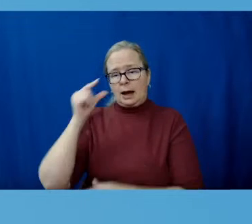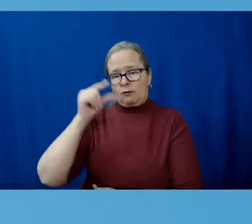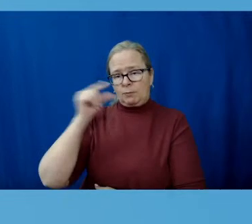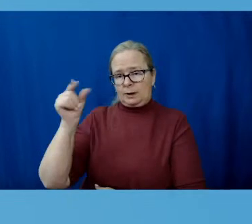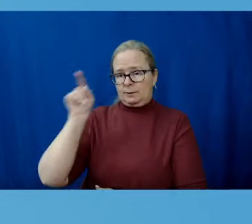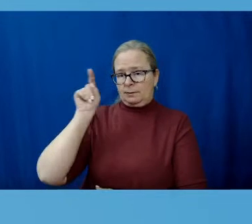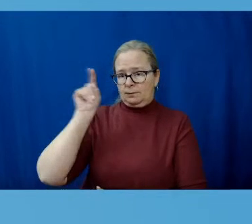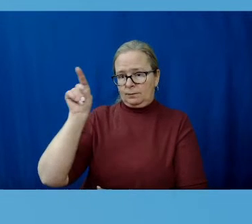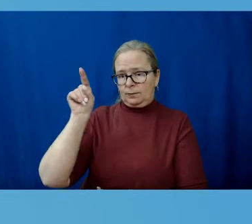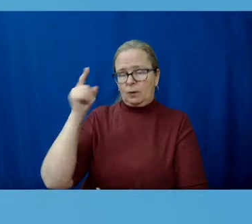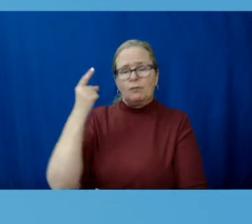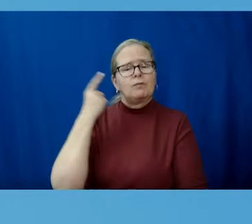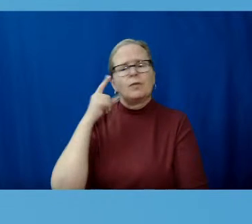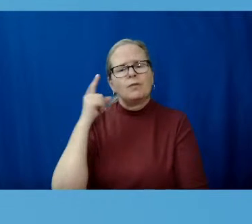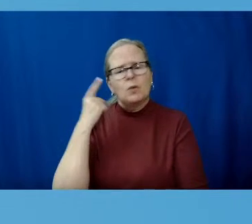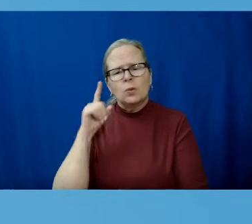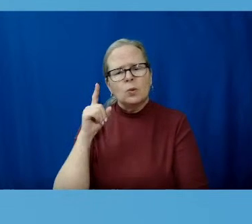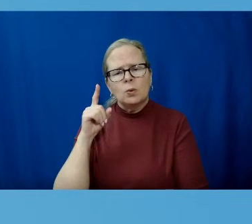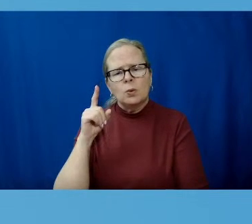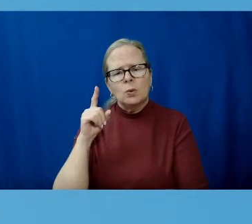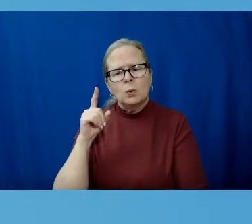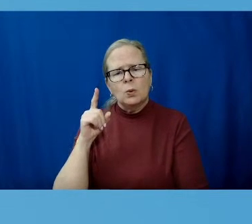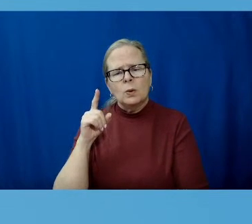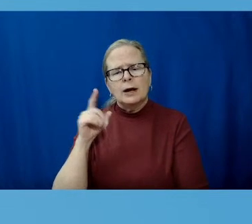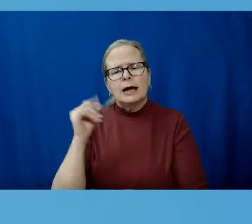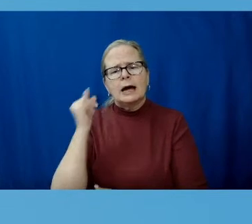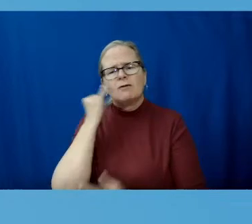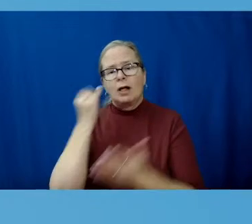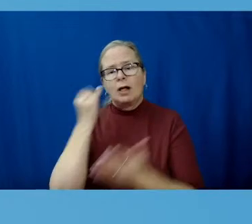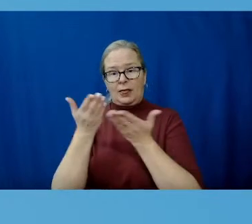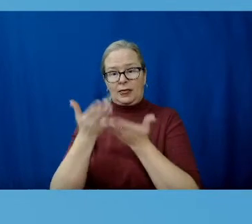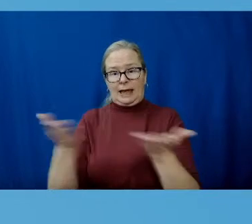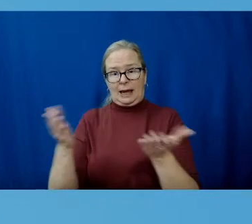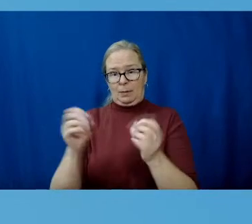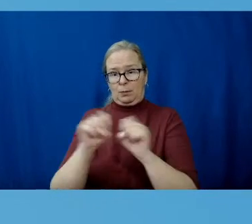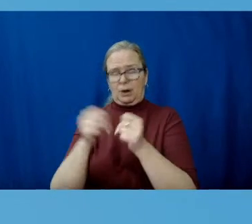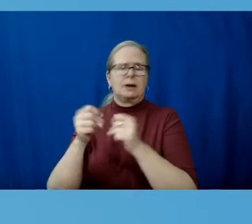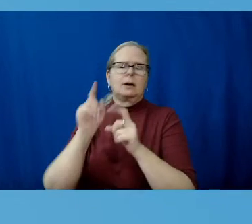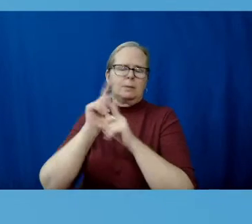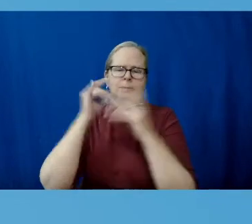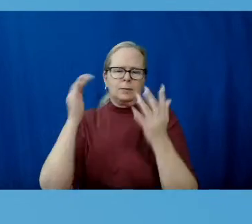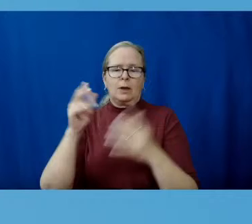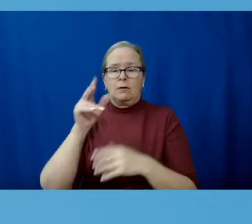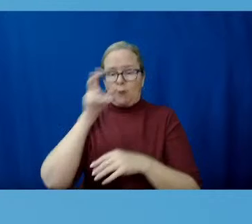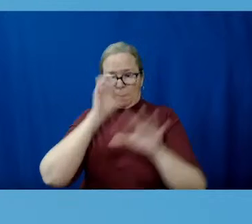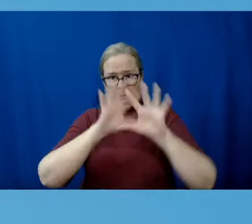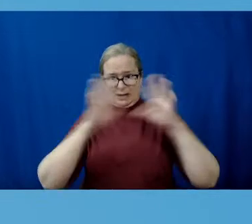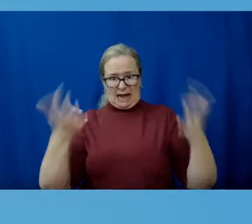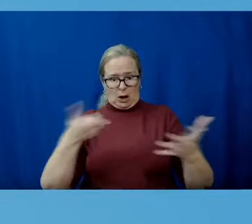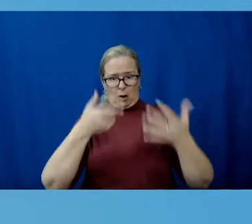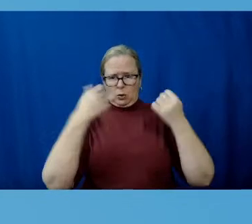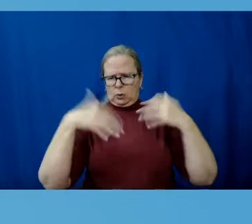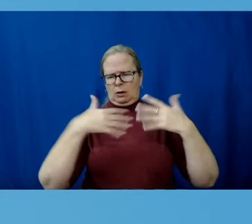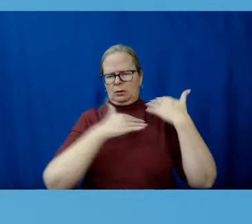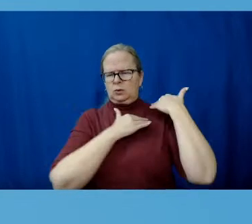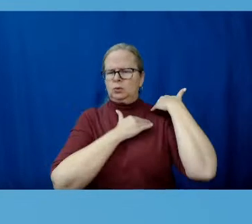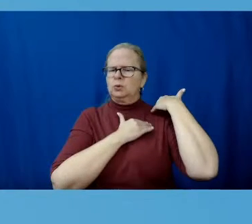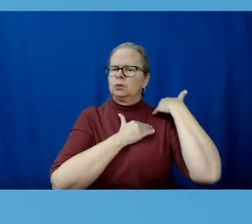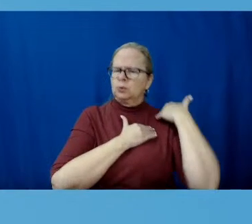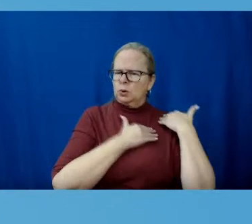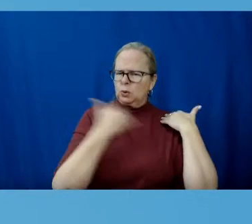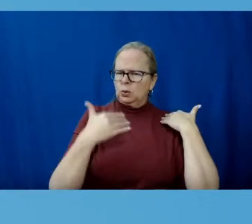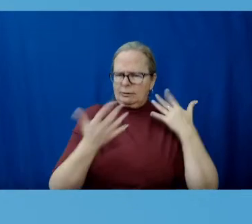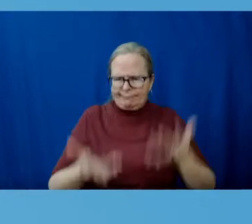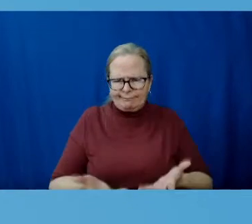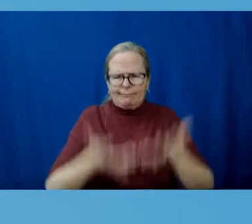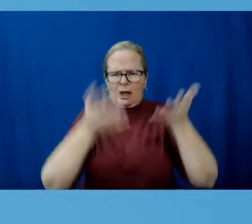leeway given to governments to be able to act. And I think there's a lot of confusion between what is and what ought to be. I think if you're really concerned about what